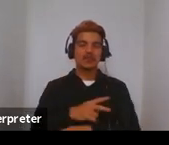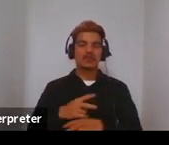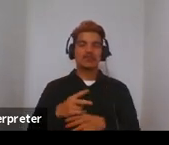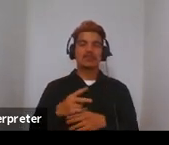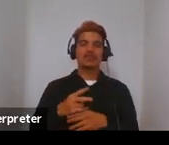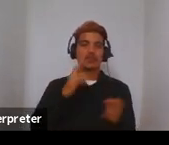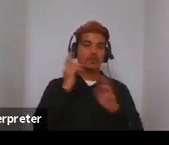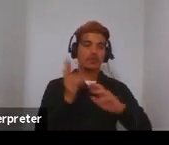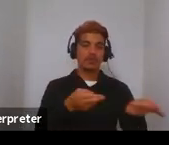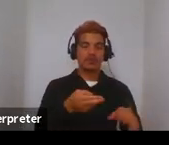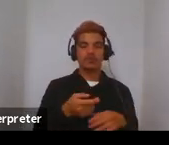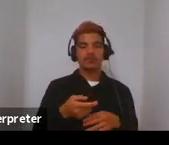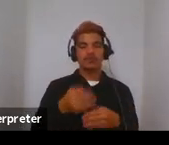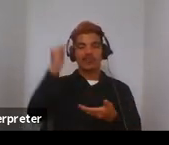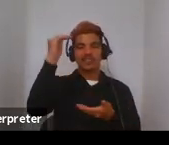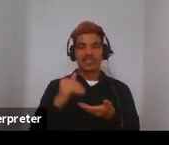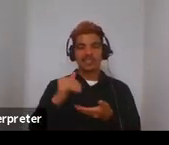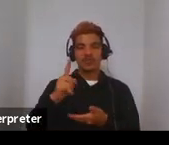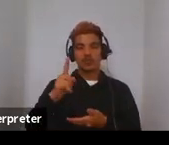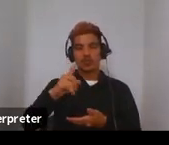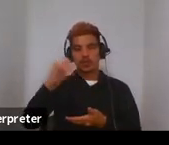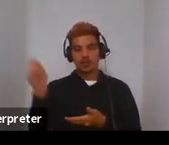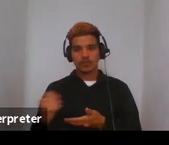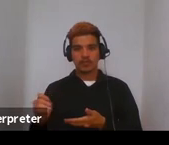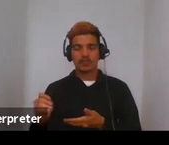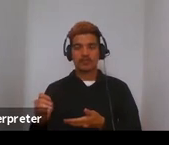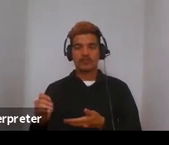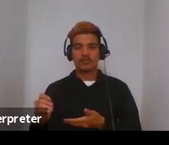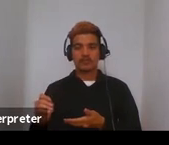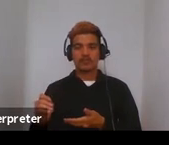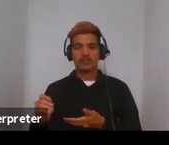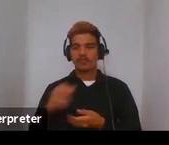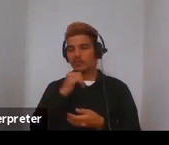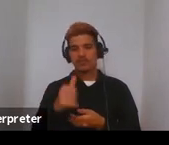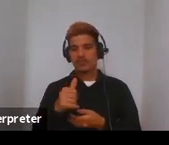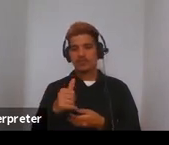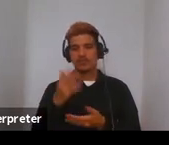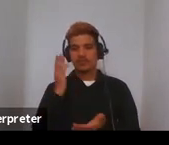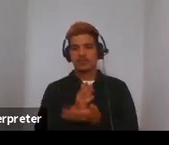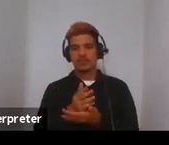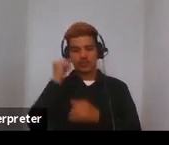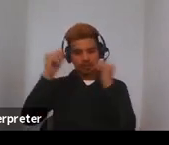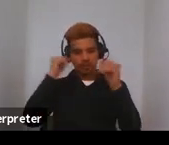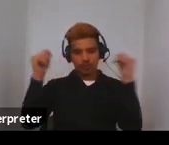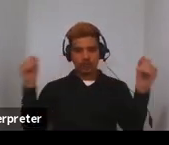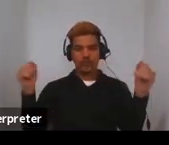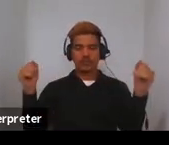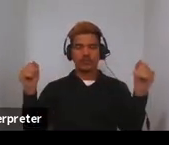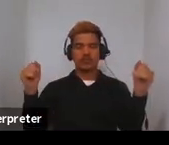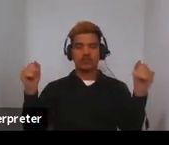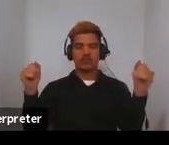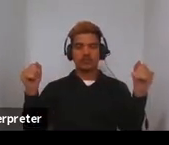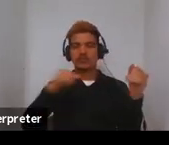cases, it's like less than 1%. It is not a prevention strategy as such. It's